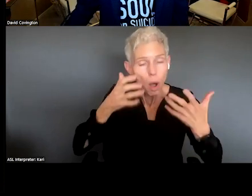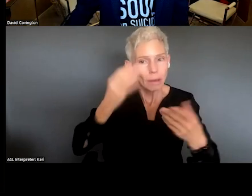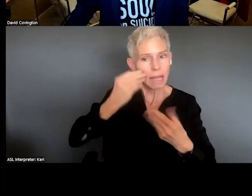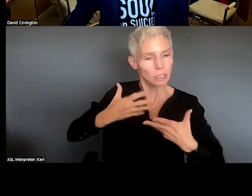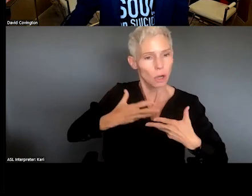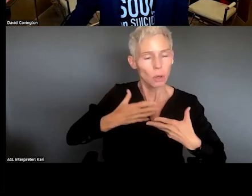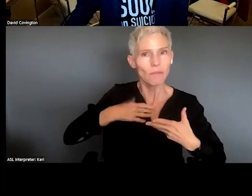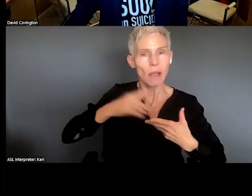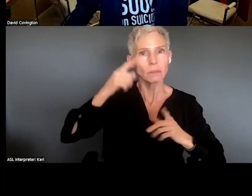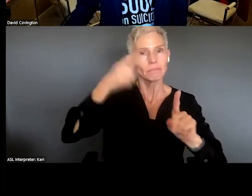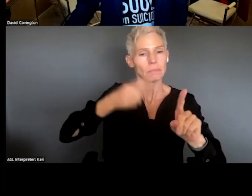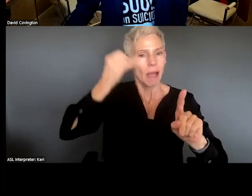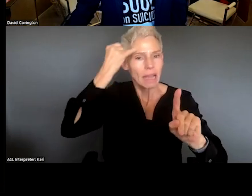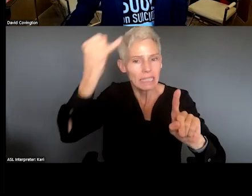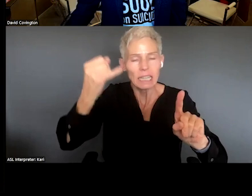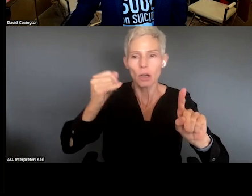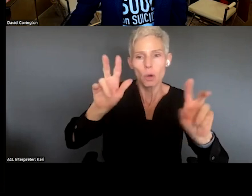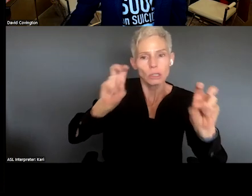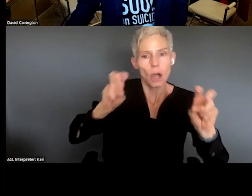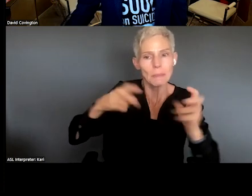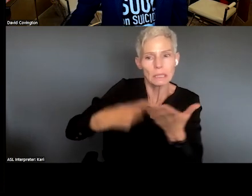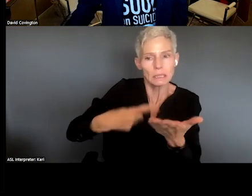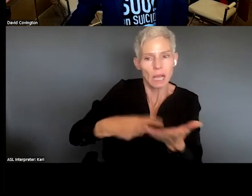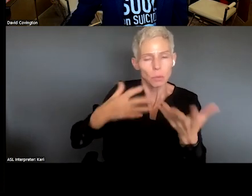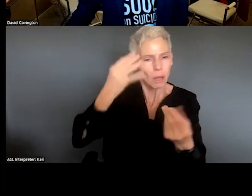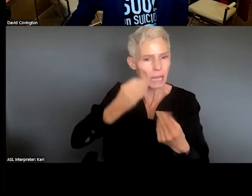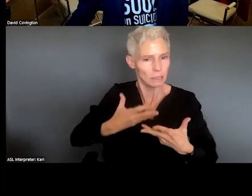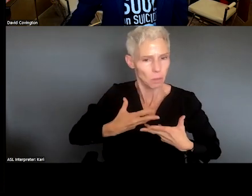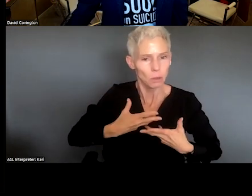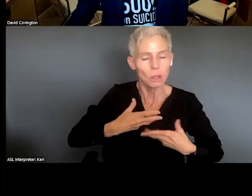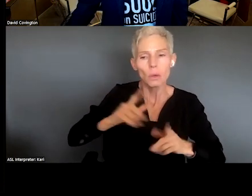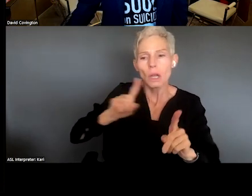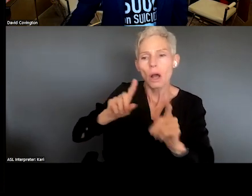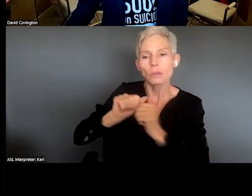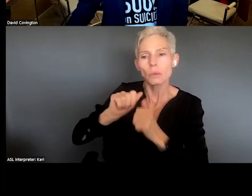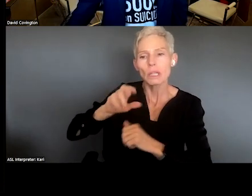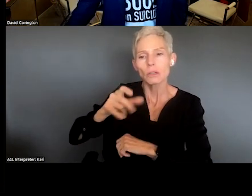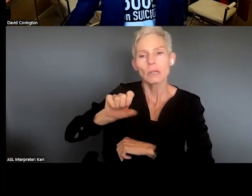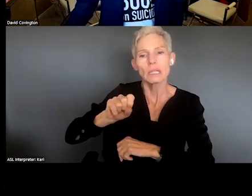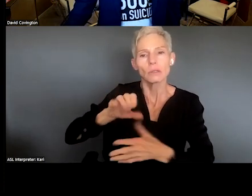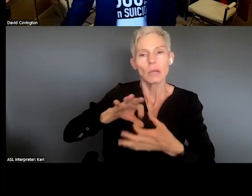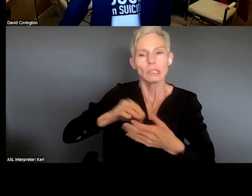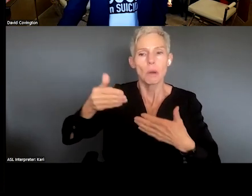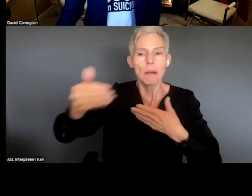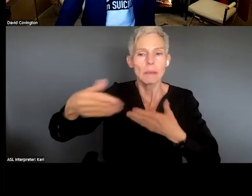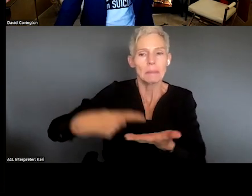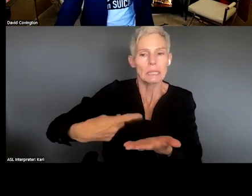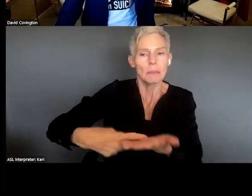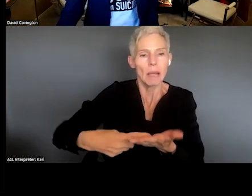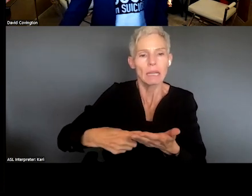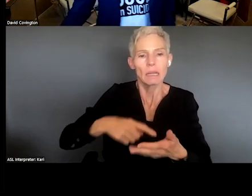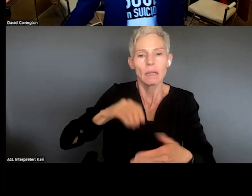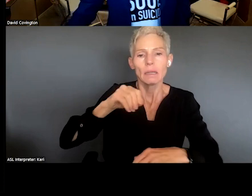just met with Chris Hauserman from Michigan about an upcoming debate that we've now put on the schedule. If you go